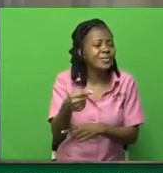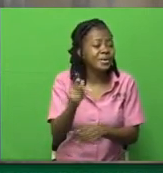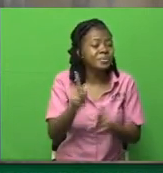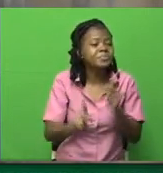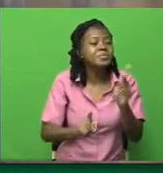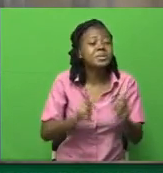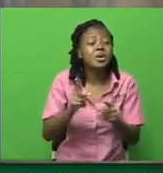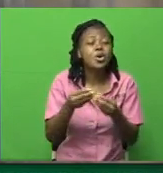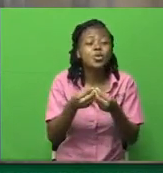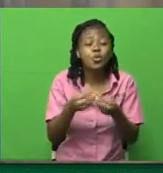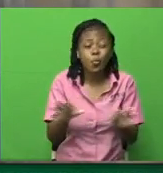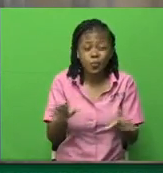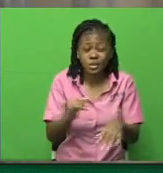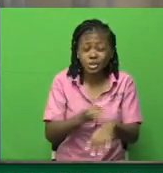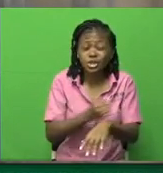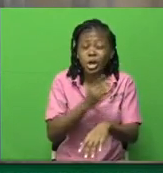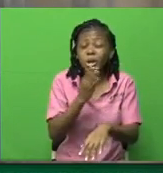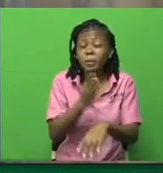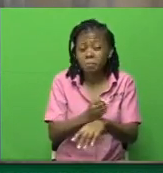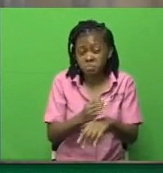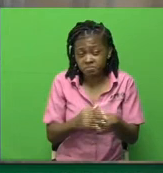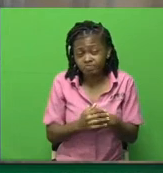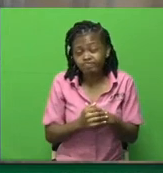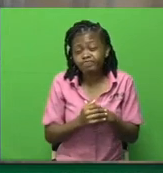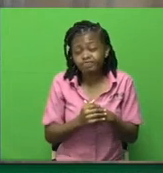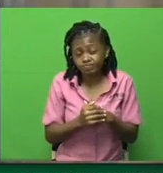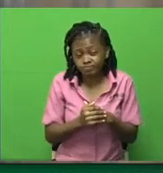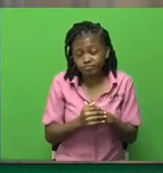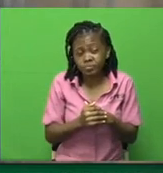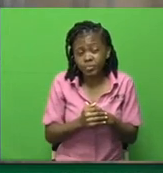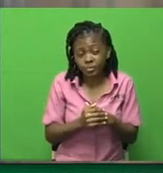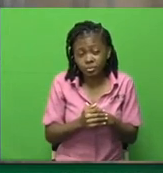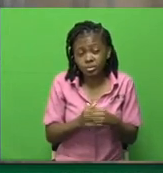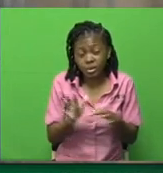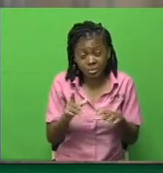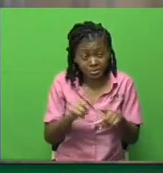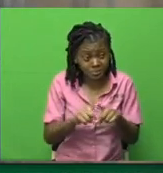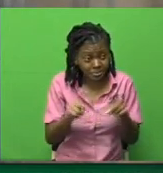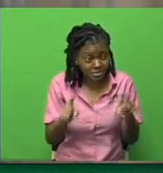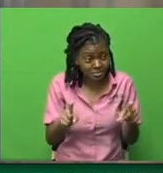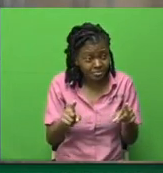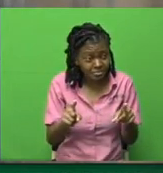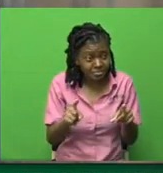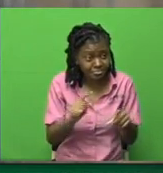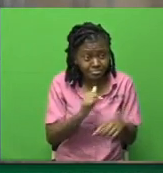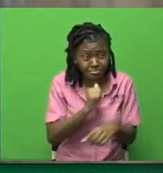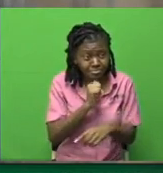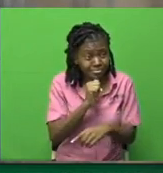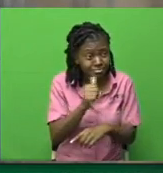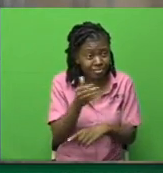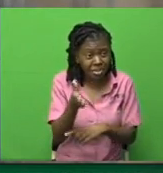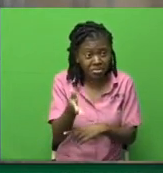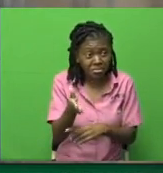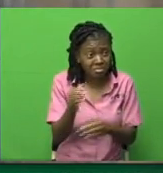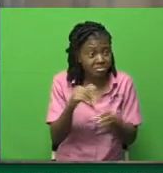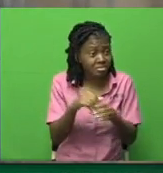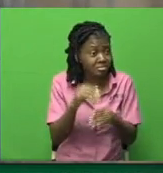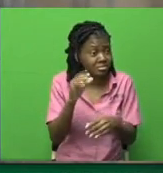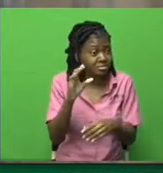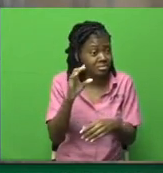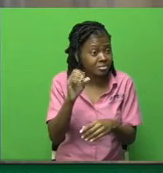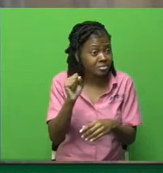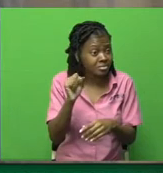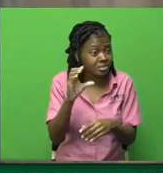pool although a disc was never reflected in CSO employment data which reported low